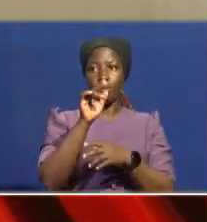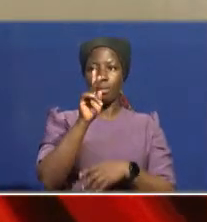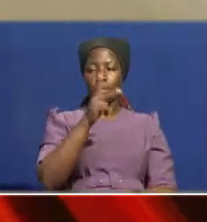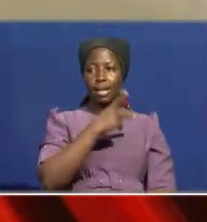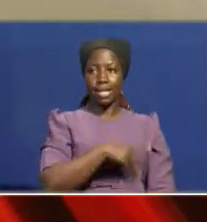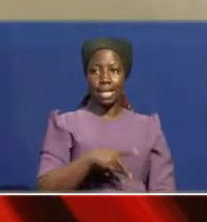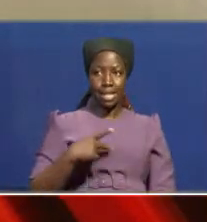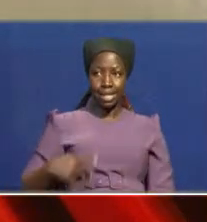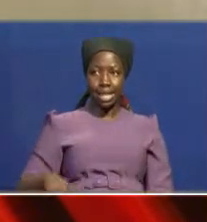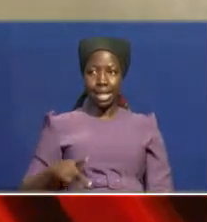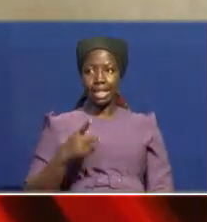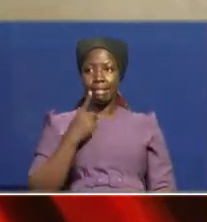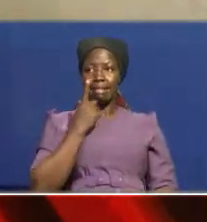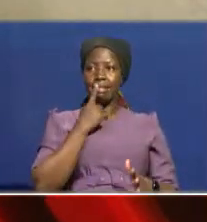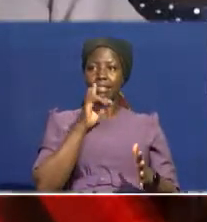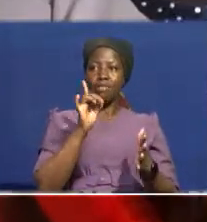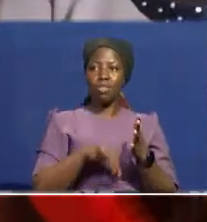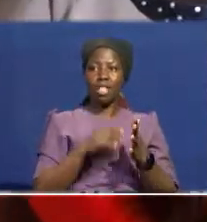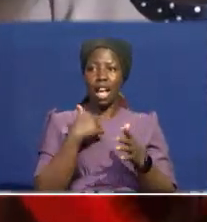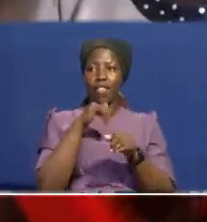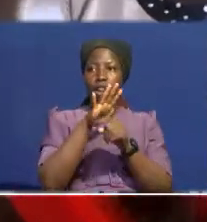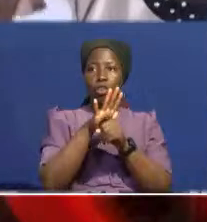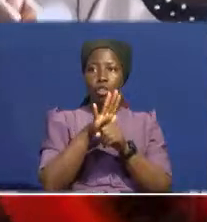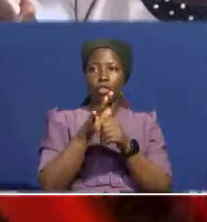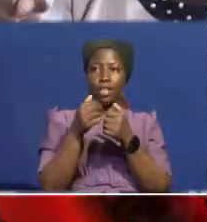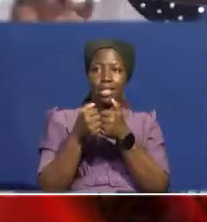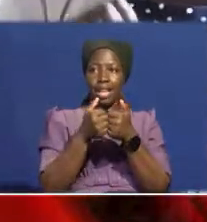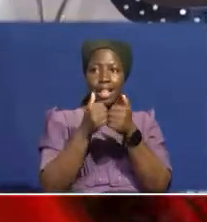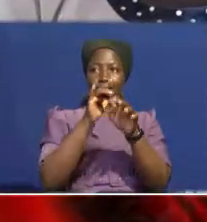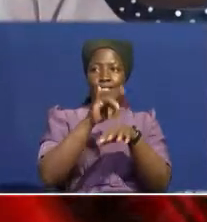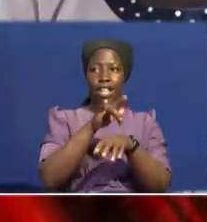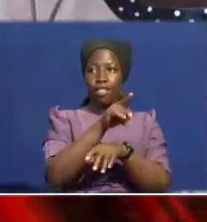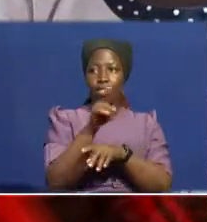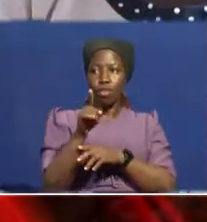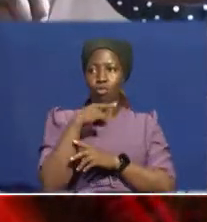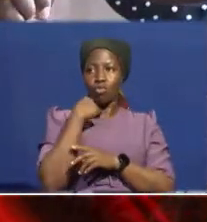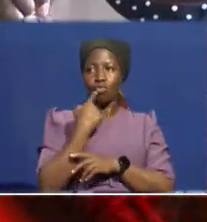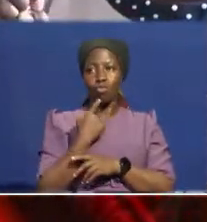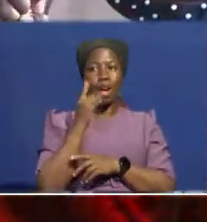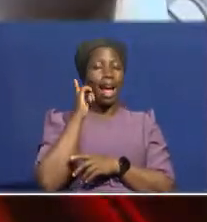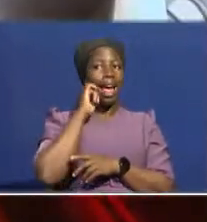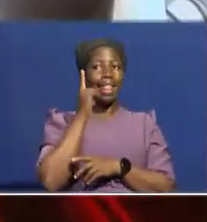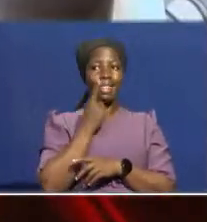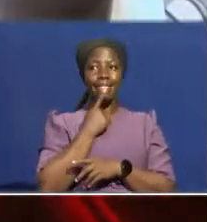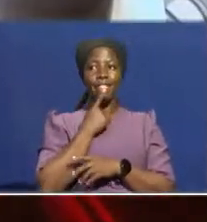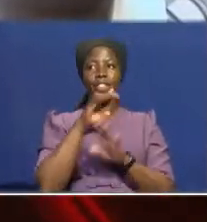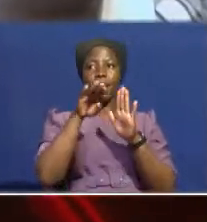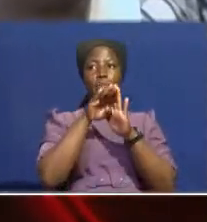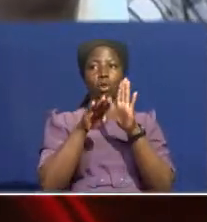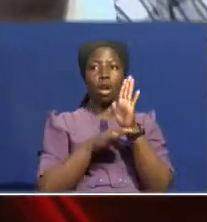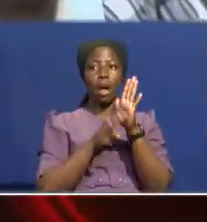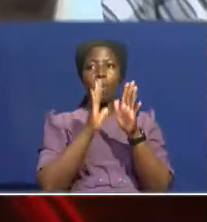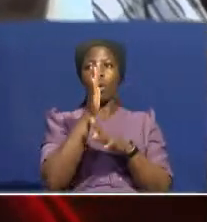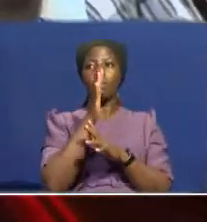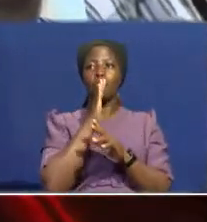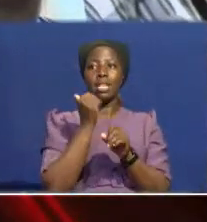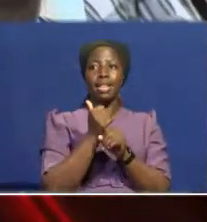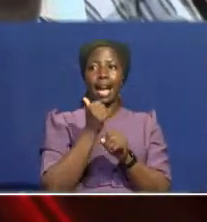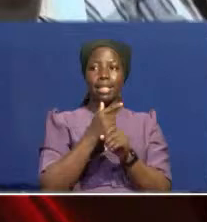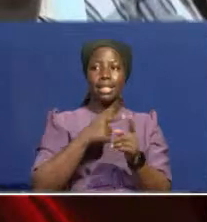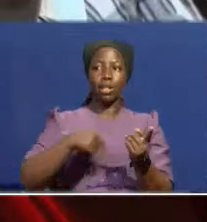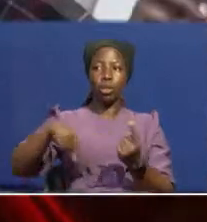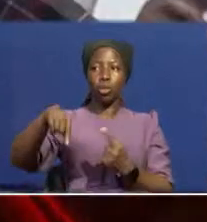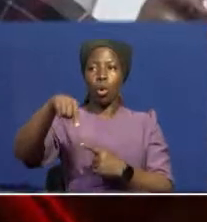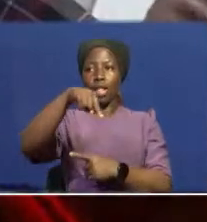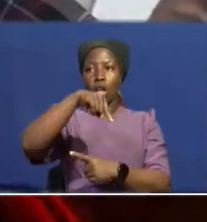Education, KISE decried the many challenges facing those with hearing impairment. Now, the program will be done on rotational basis